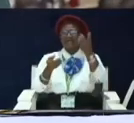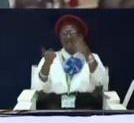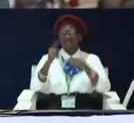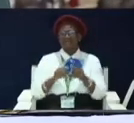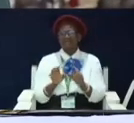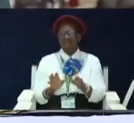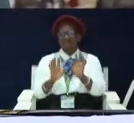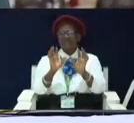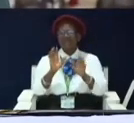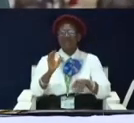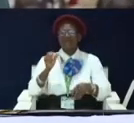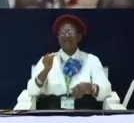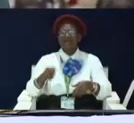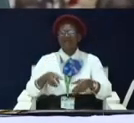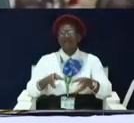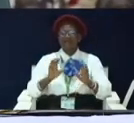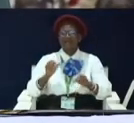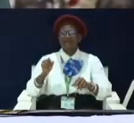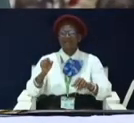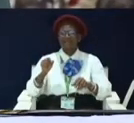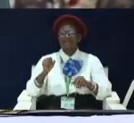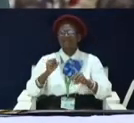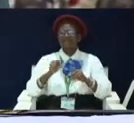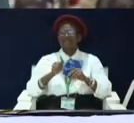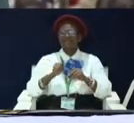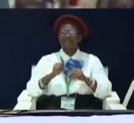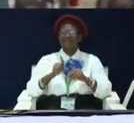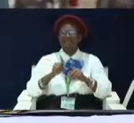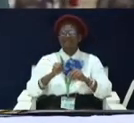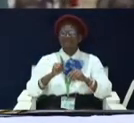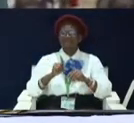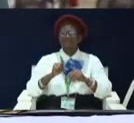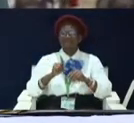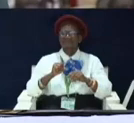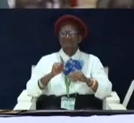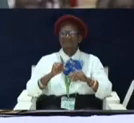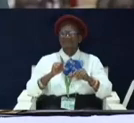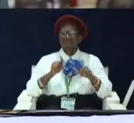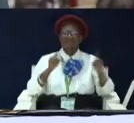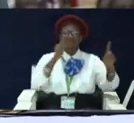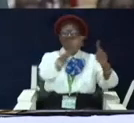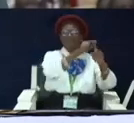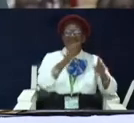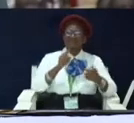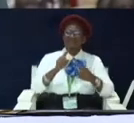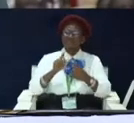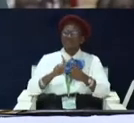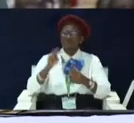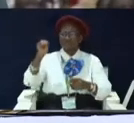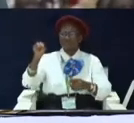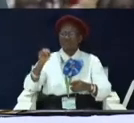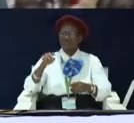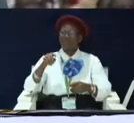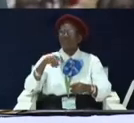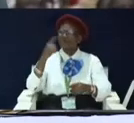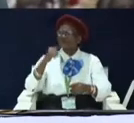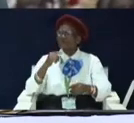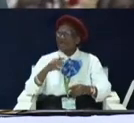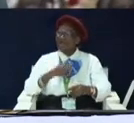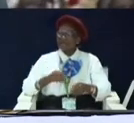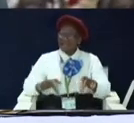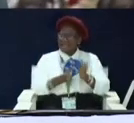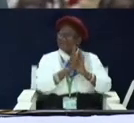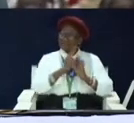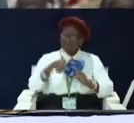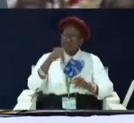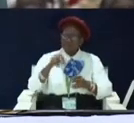olùkọ́ ilé ẹ̀kọ́ ọjọ́ ìsinmi wá kíláàsì wọn. Pointed to him and said, who killed Goliath?